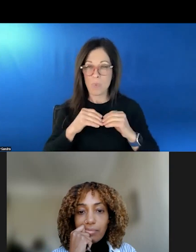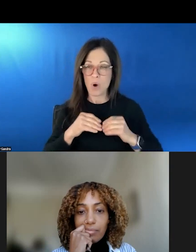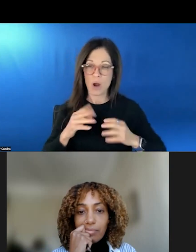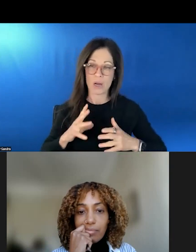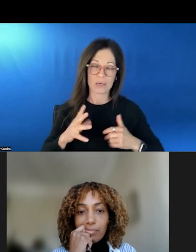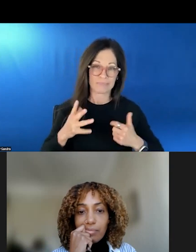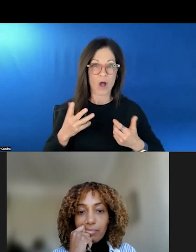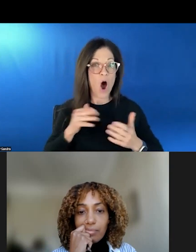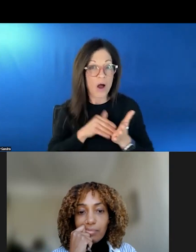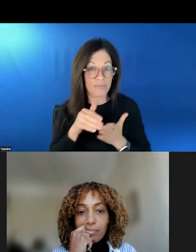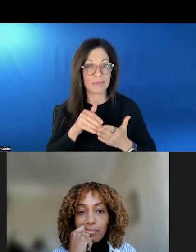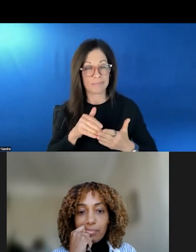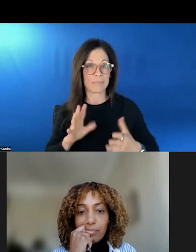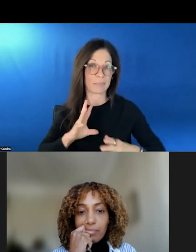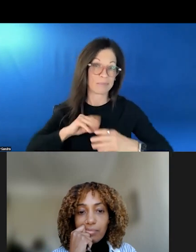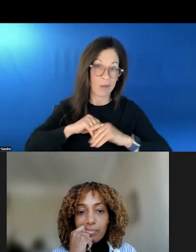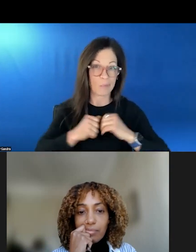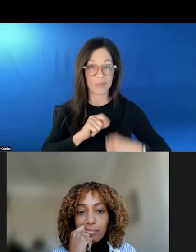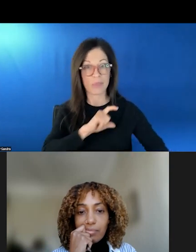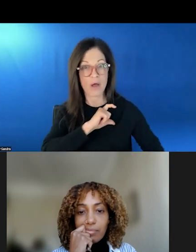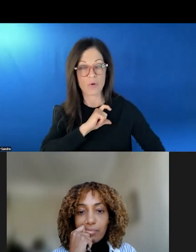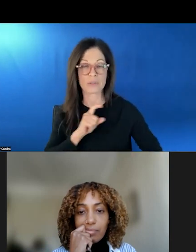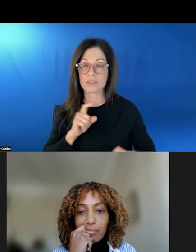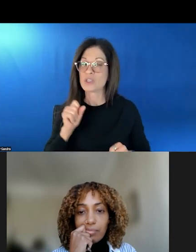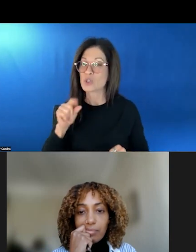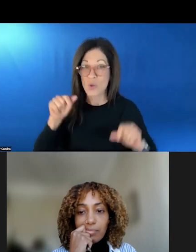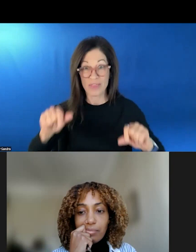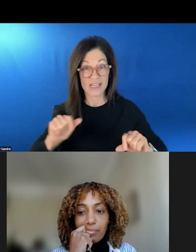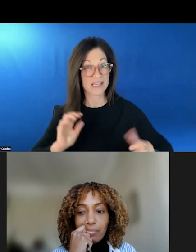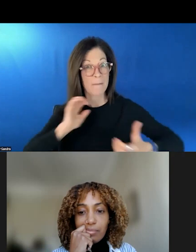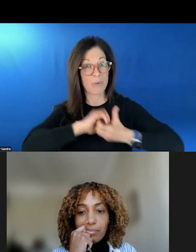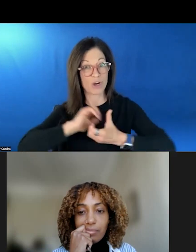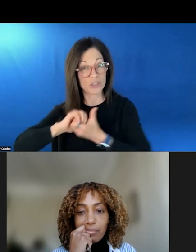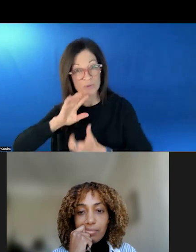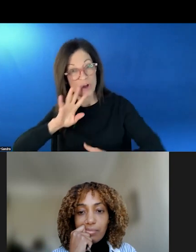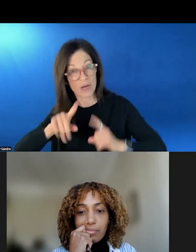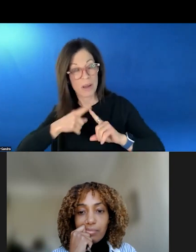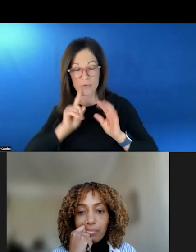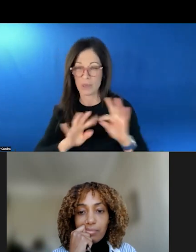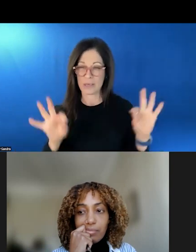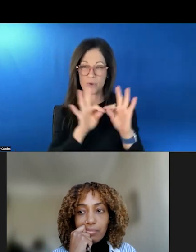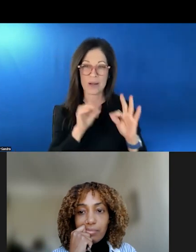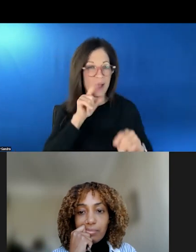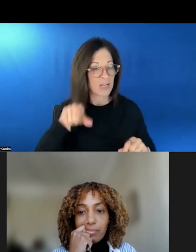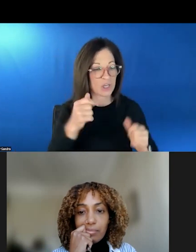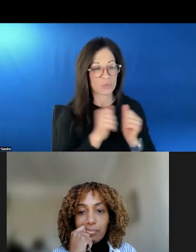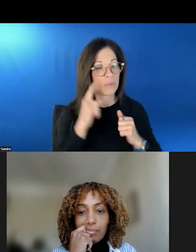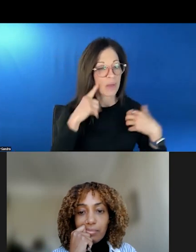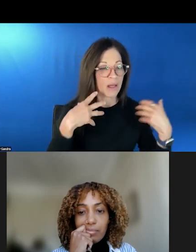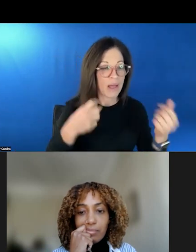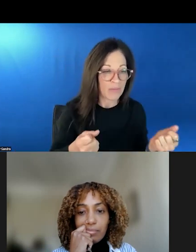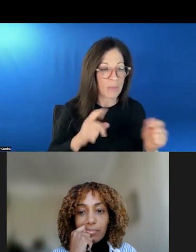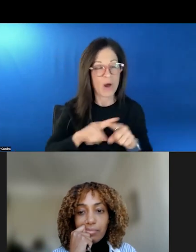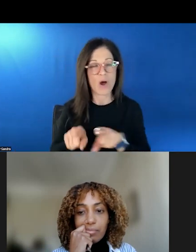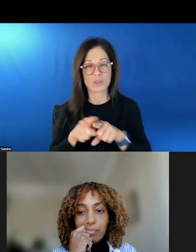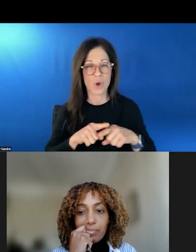law enforcement. And so these partnerships are so important, not just between mental health and IDD, but also, with aging and independent